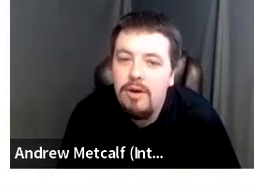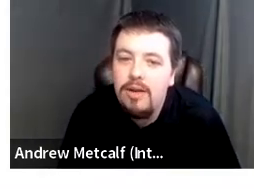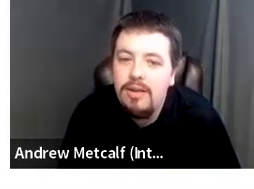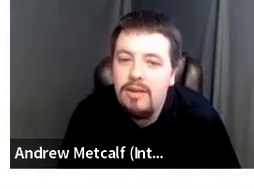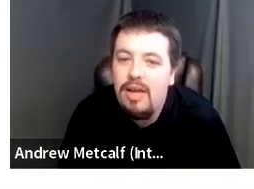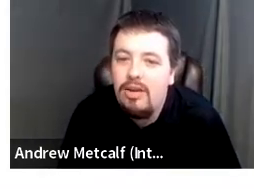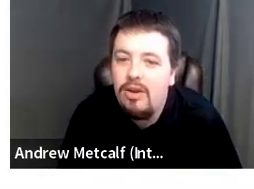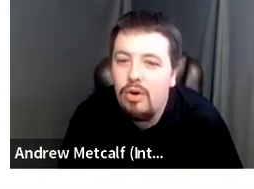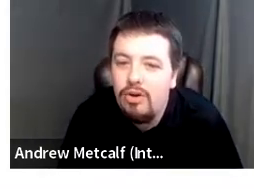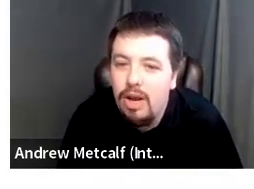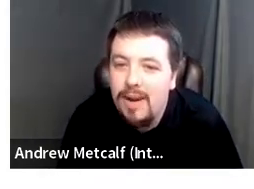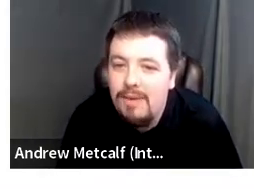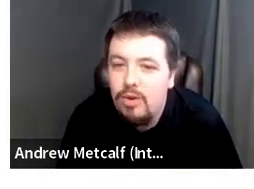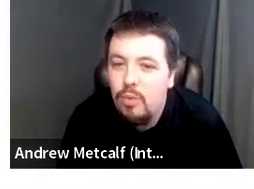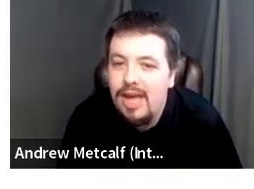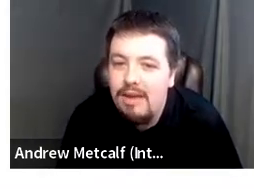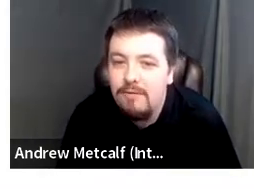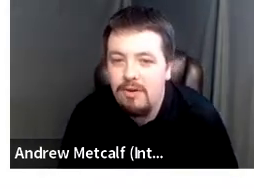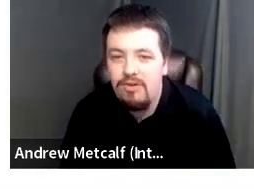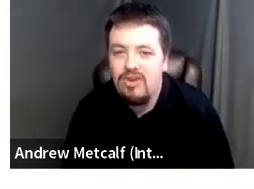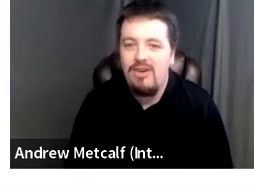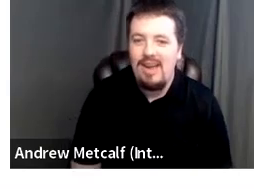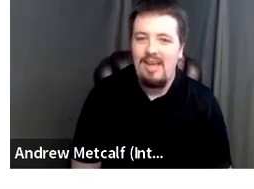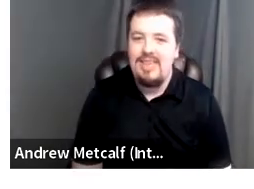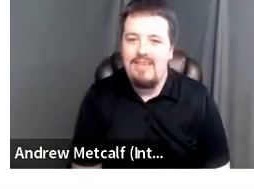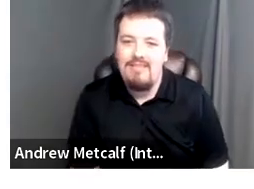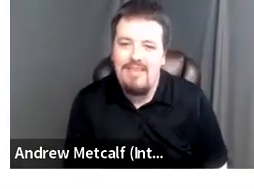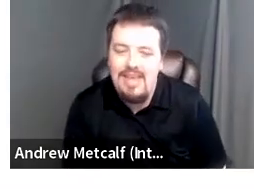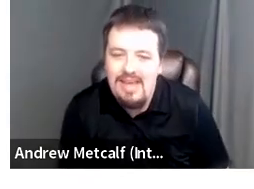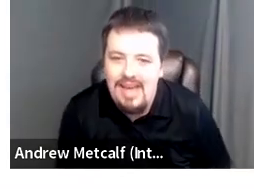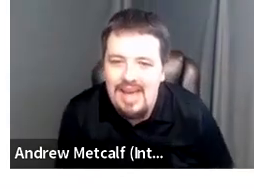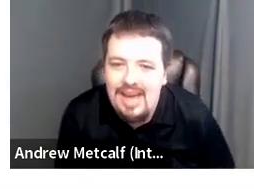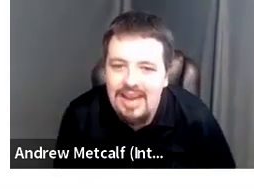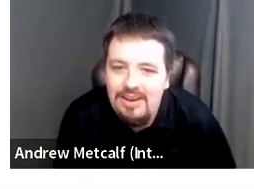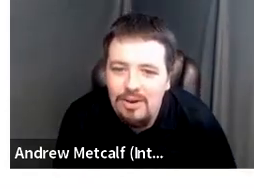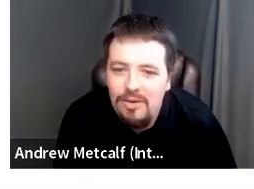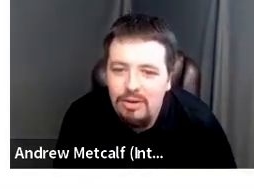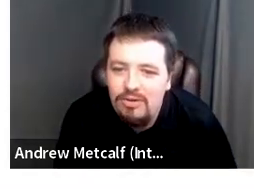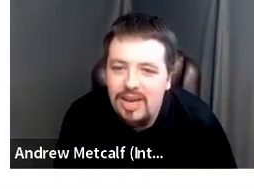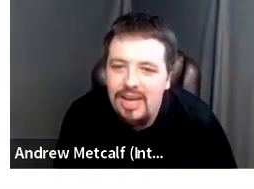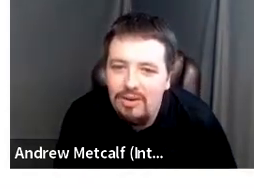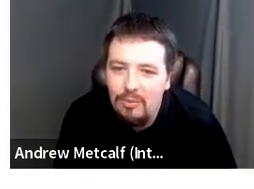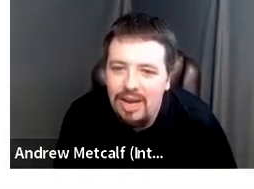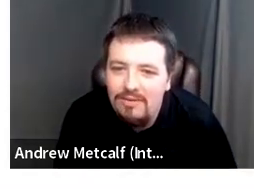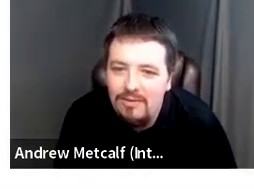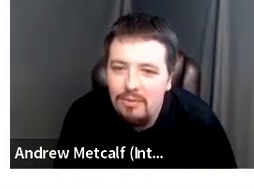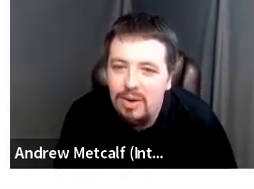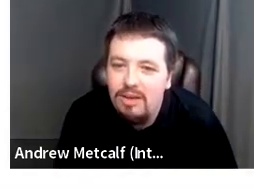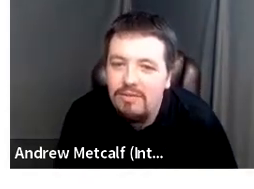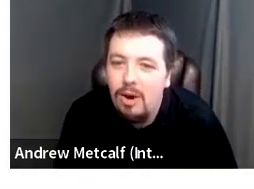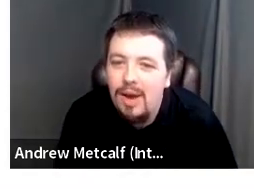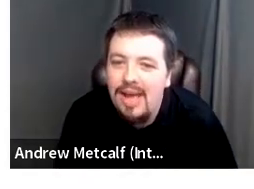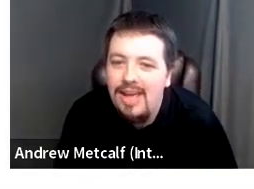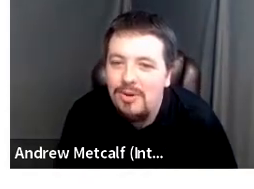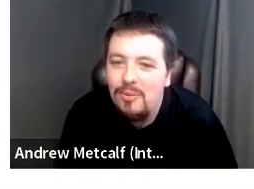way in front or you're coming at me and you wave or shake your hand like this, And the closer you get, you can wave. If you're